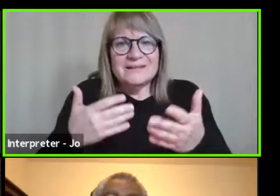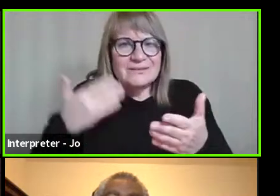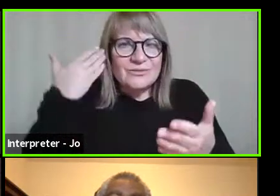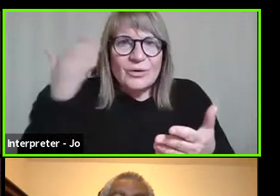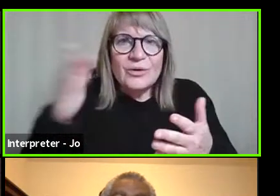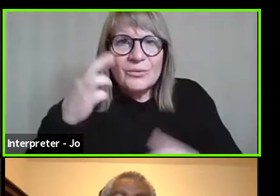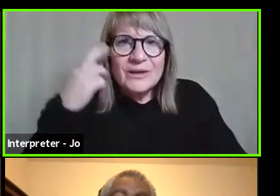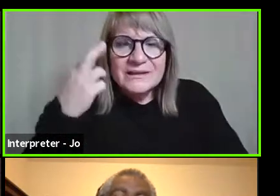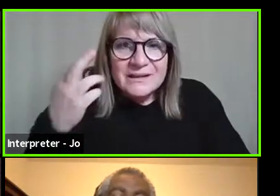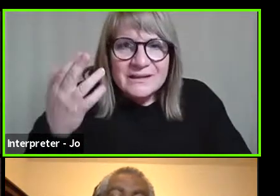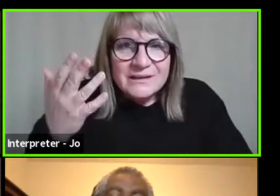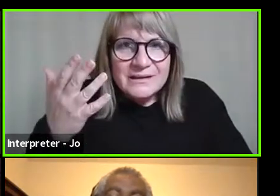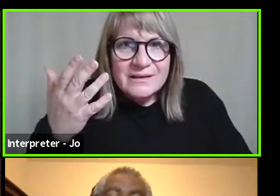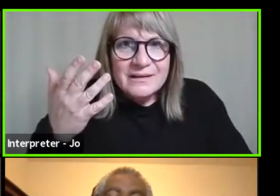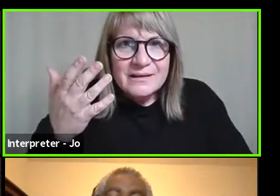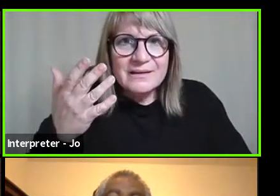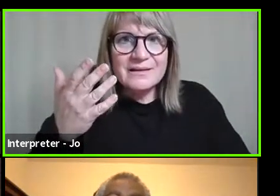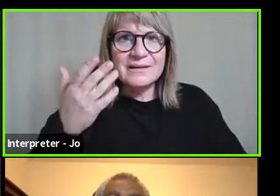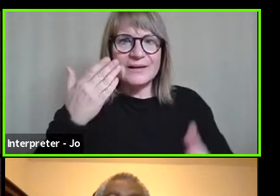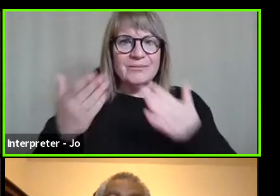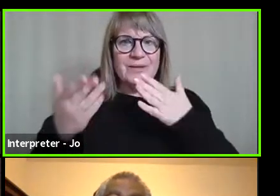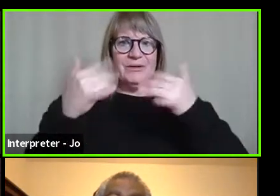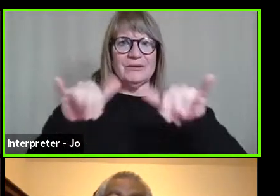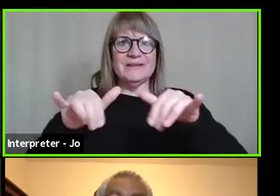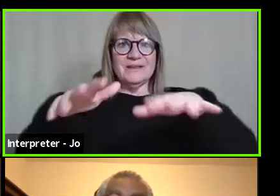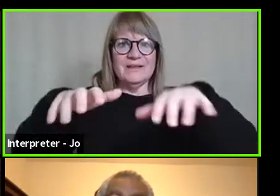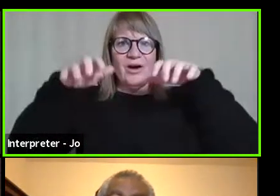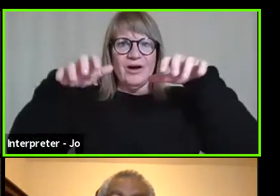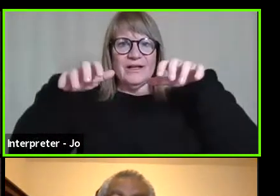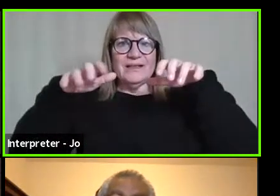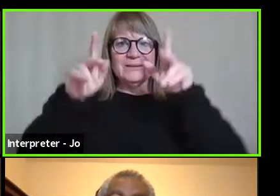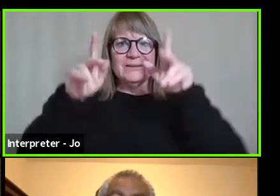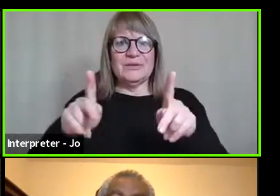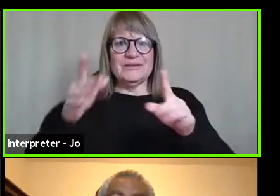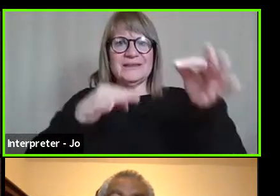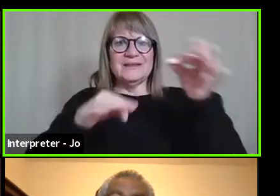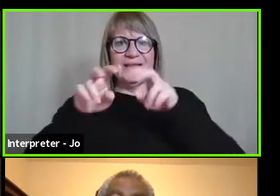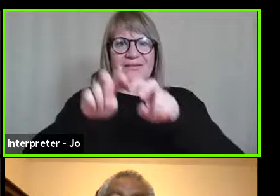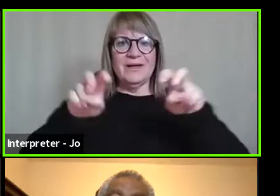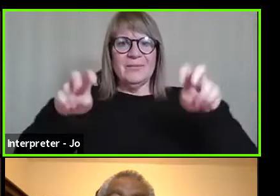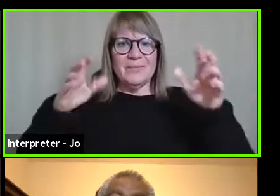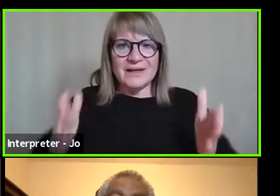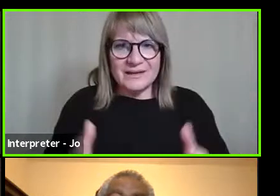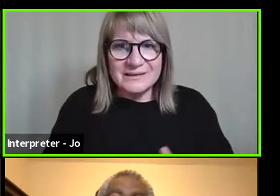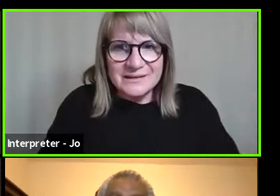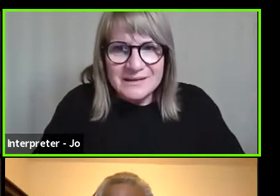benedict you might still be an audience well no